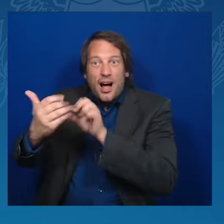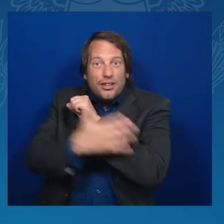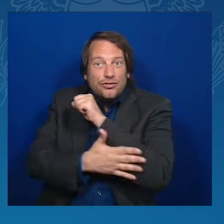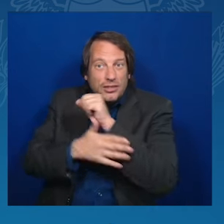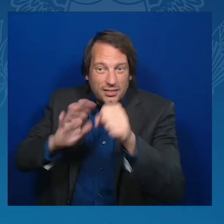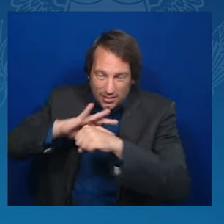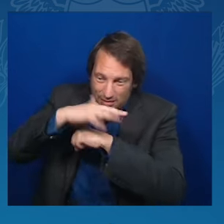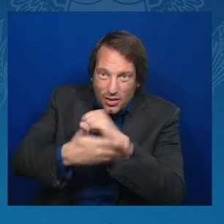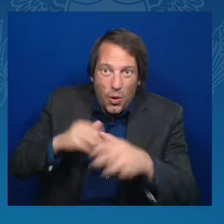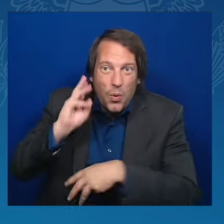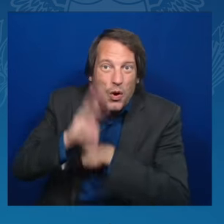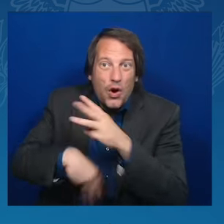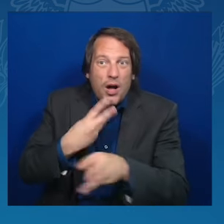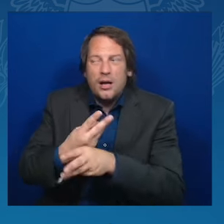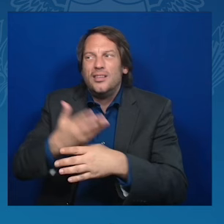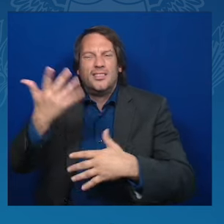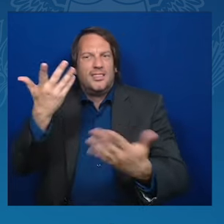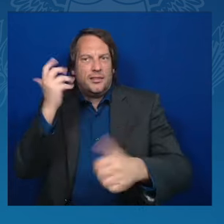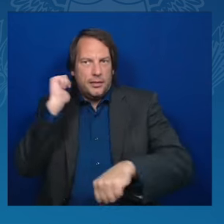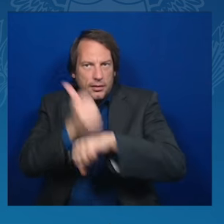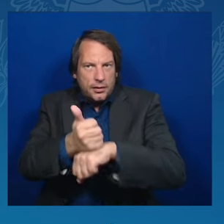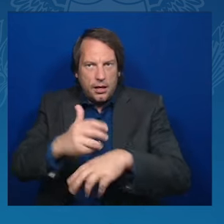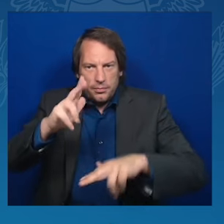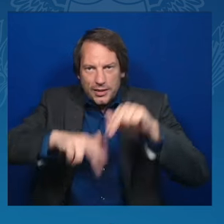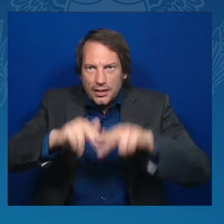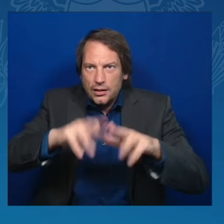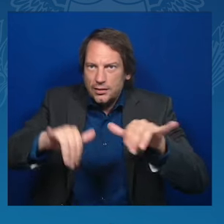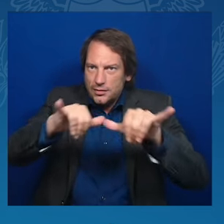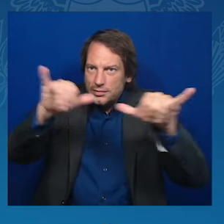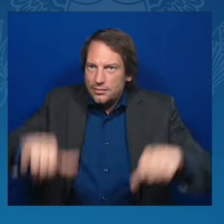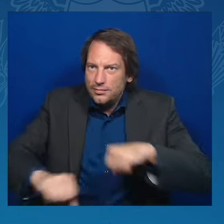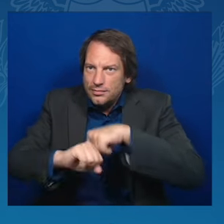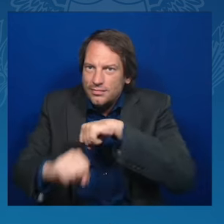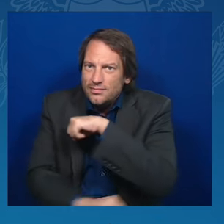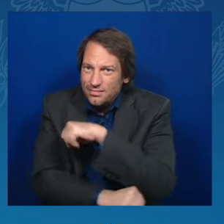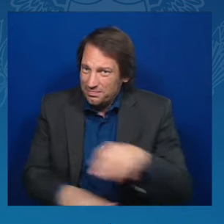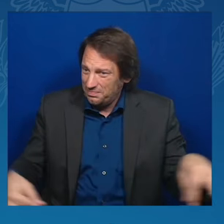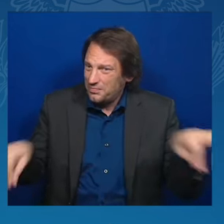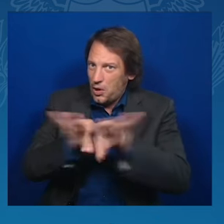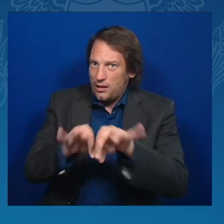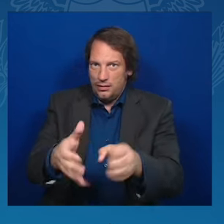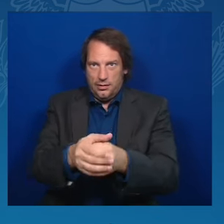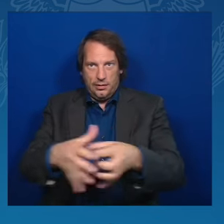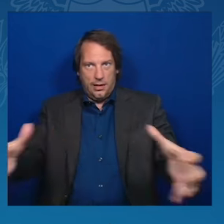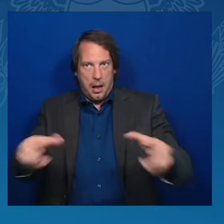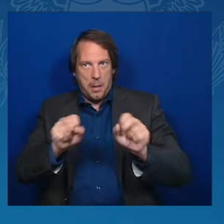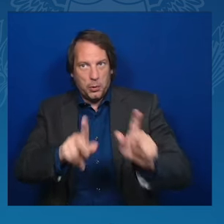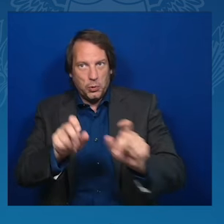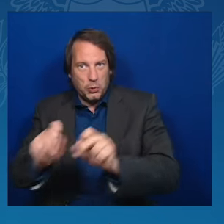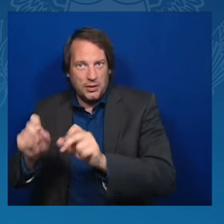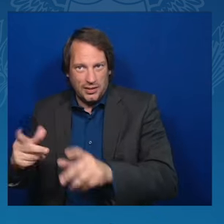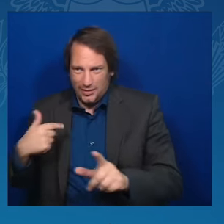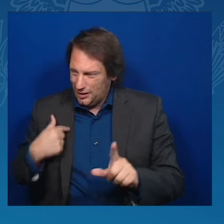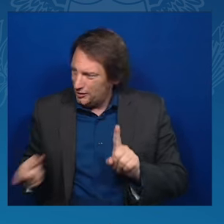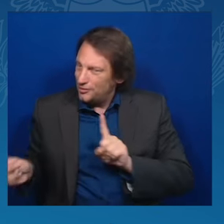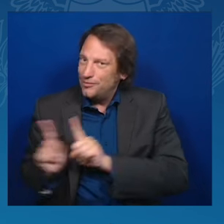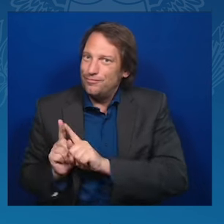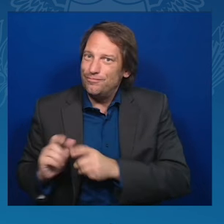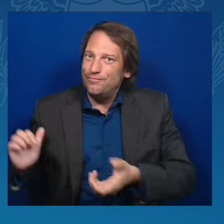side in defending a free and open international order that, for decades, has bolstered our shared security and